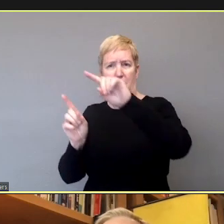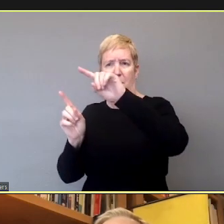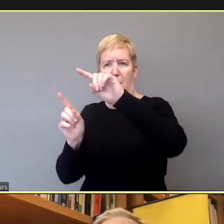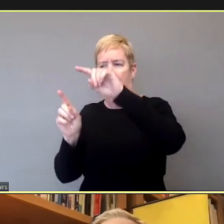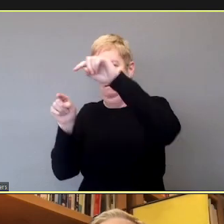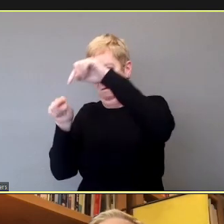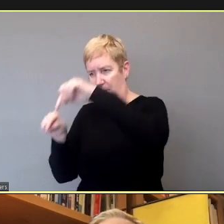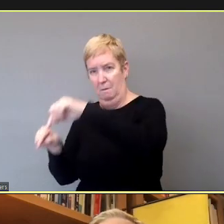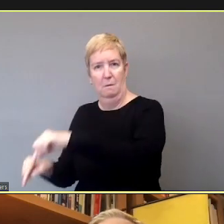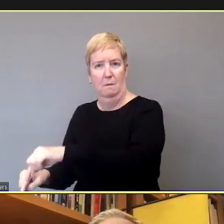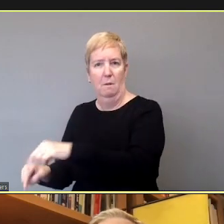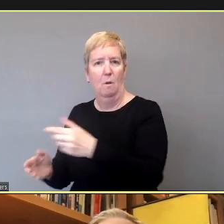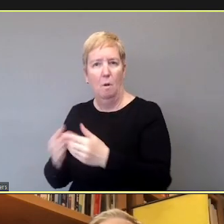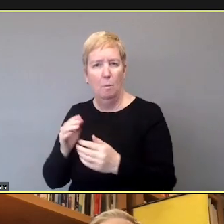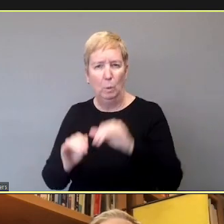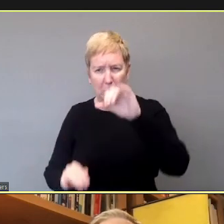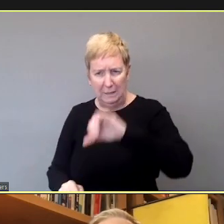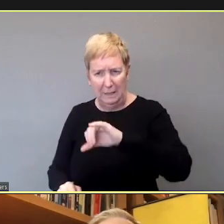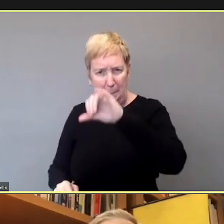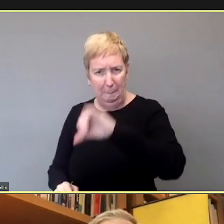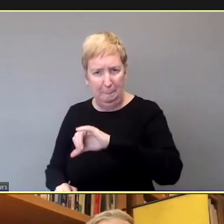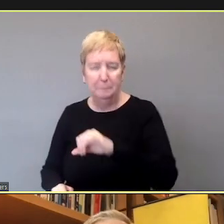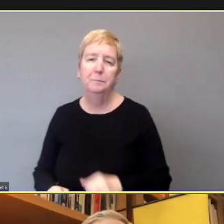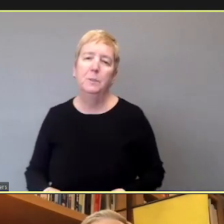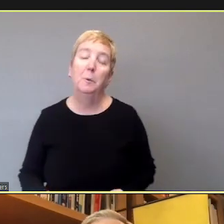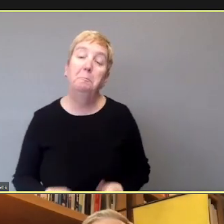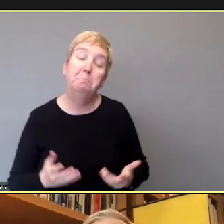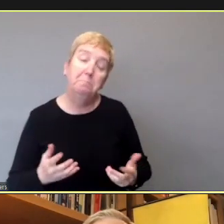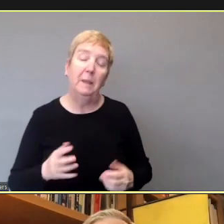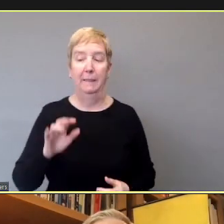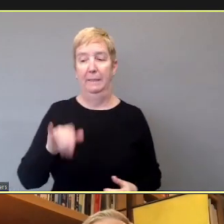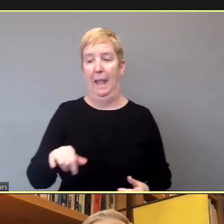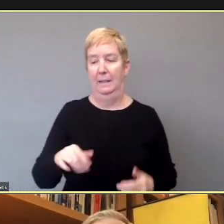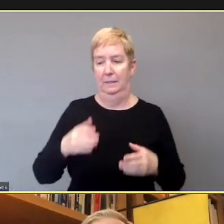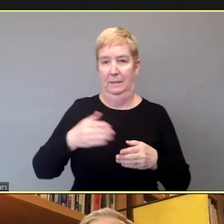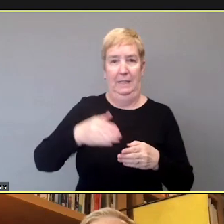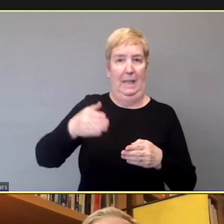what we're seeing with COVID cases. So that's really the end of the